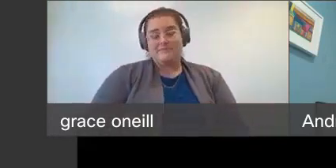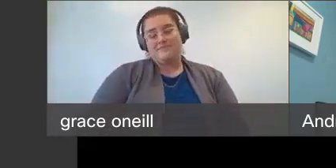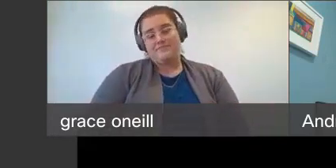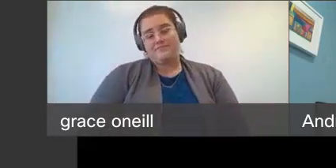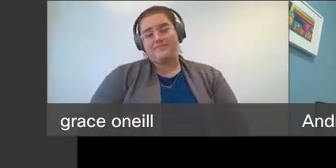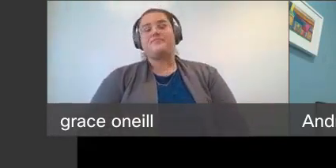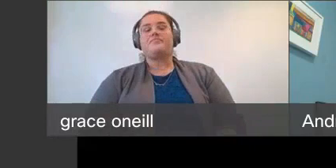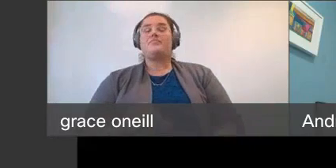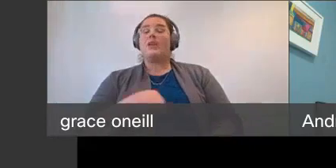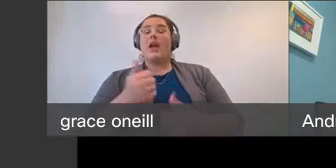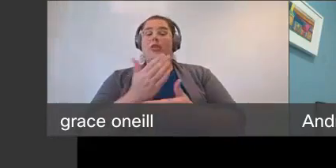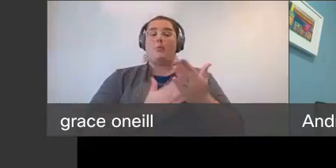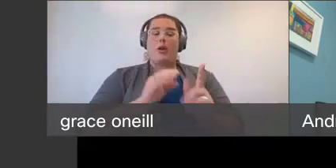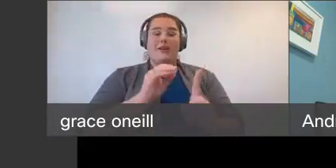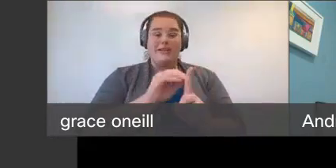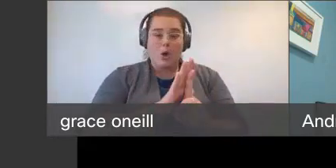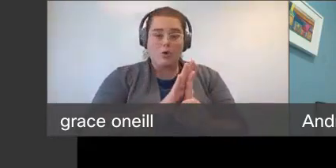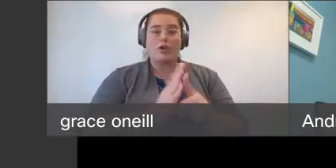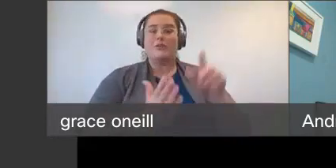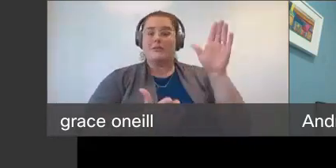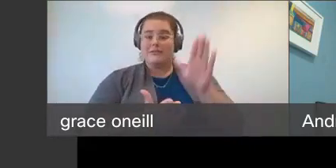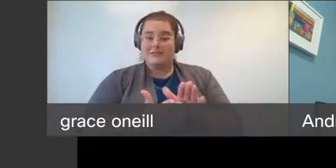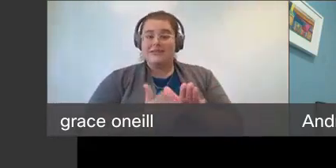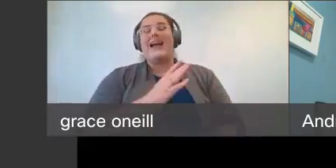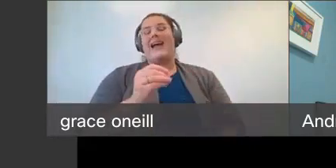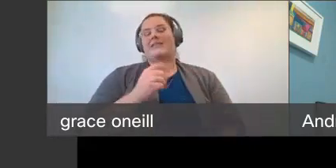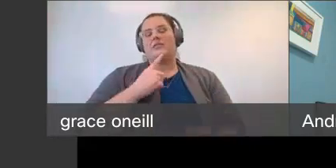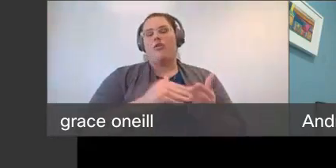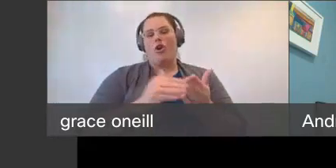exposure, and then all of this also adds up to excessive costs.